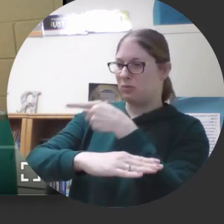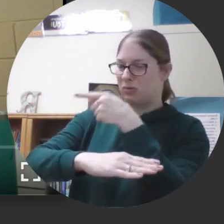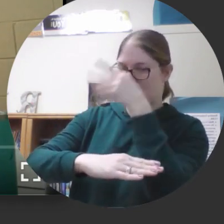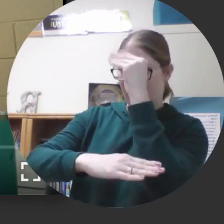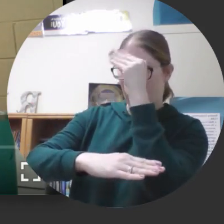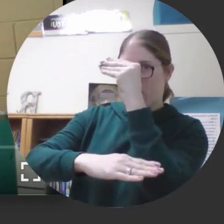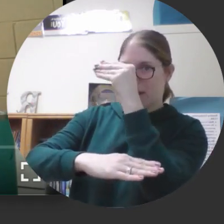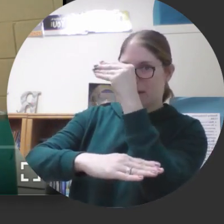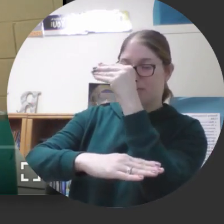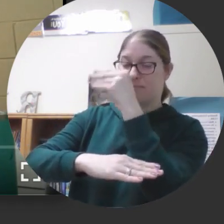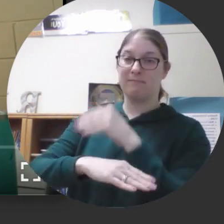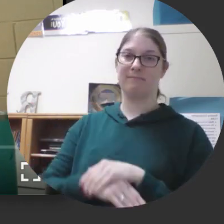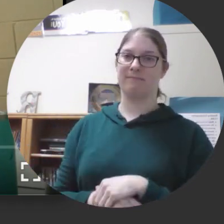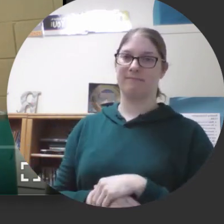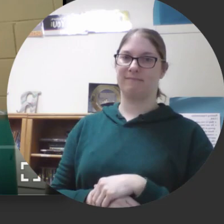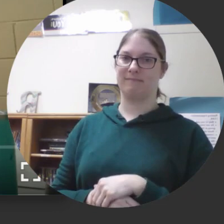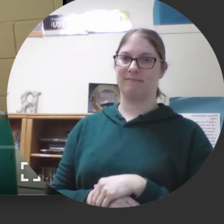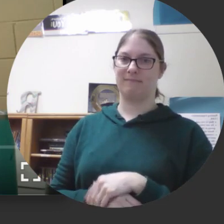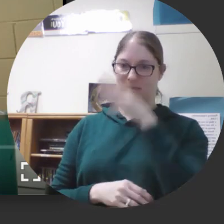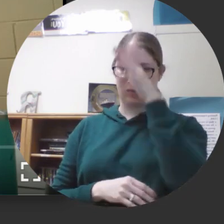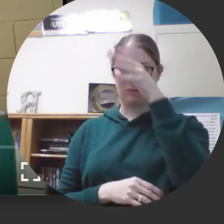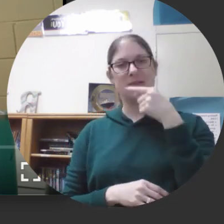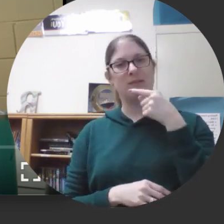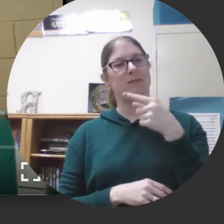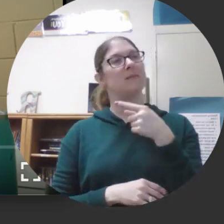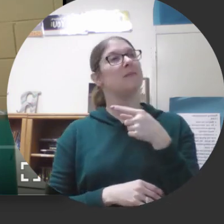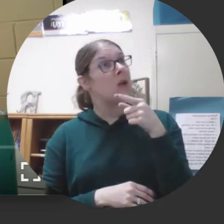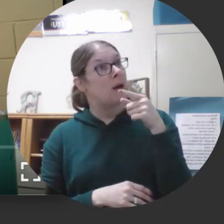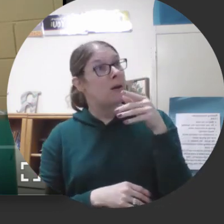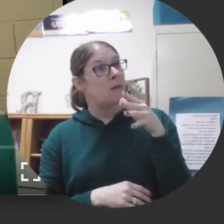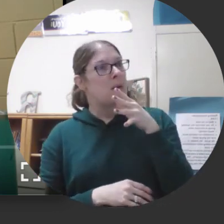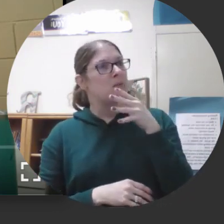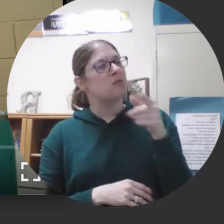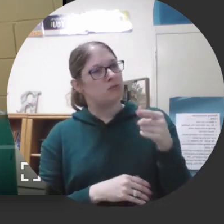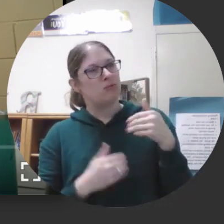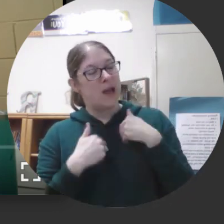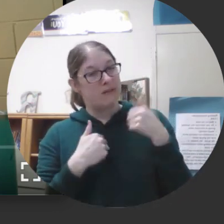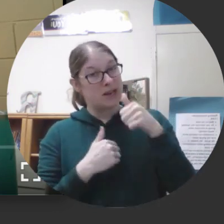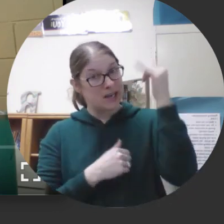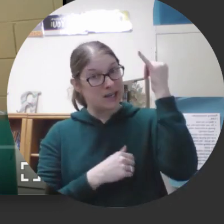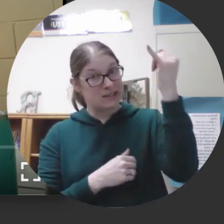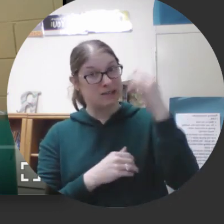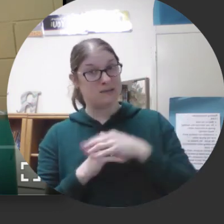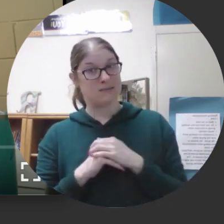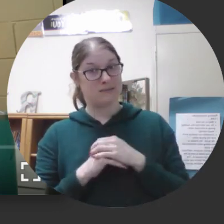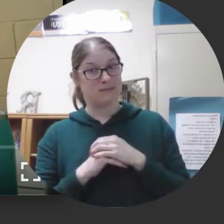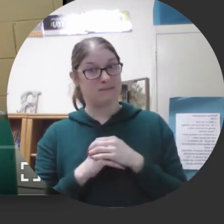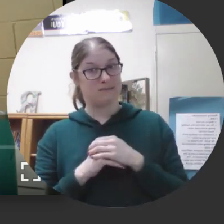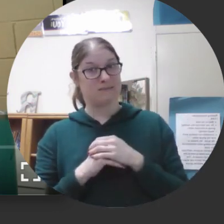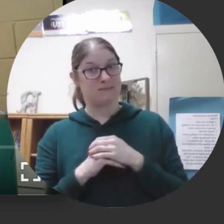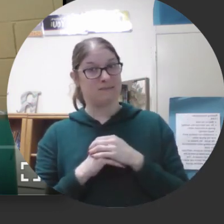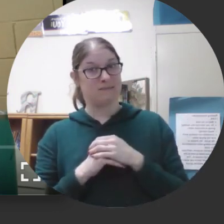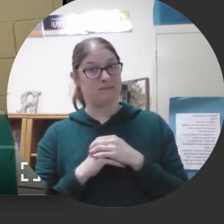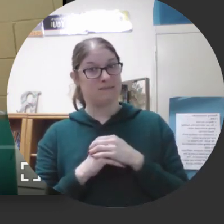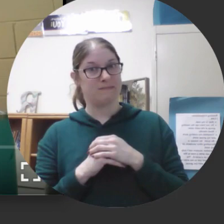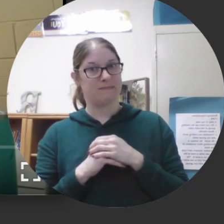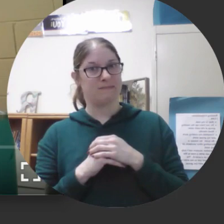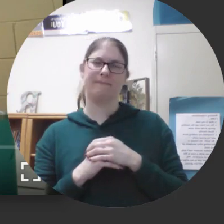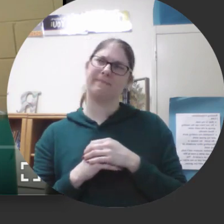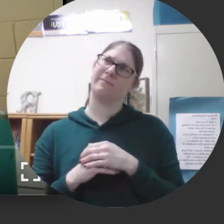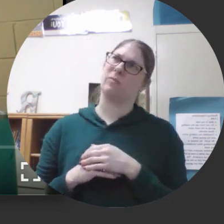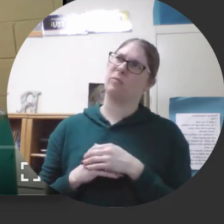any ideas?" said Grumble to Mother. Mother thought for a minute. "Well, he was washed up on the shore, wasn't he?" she said. "He